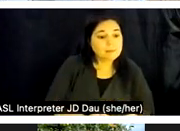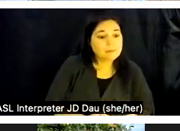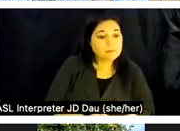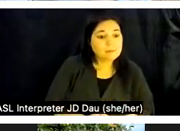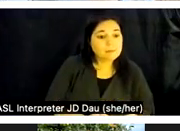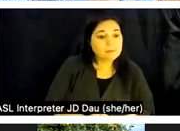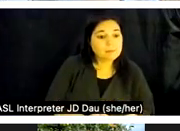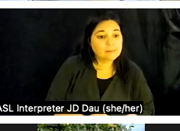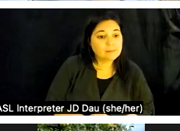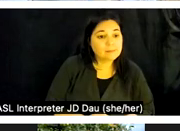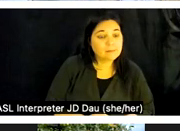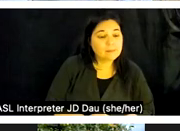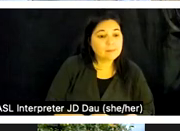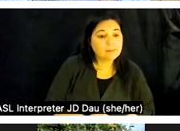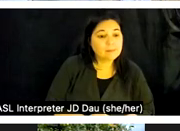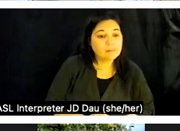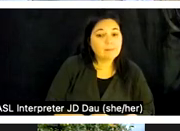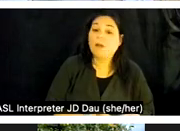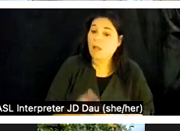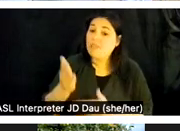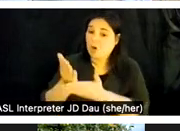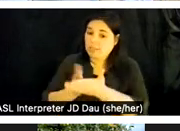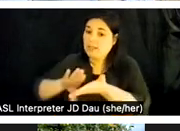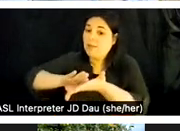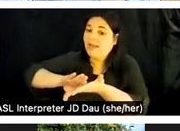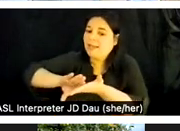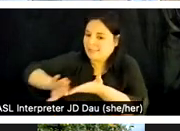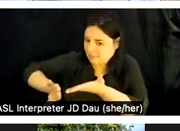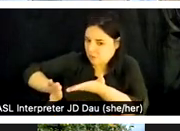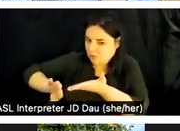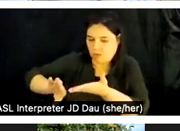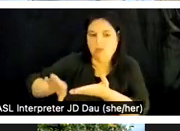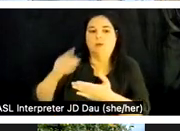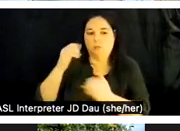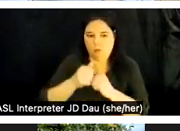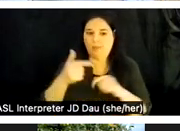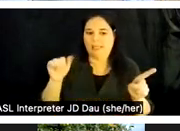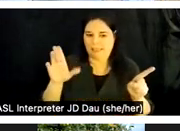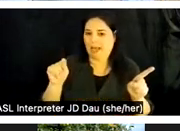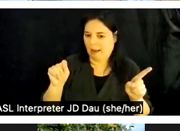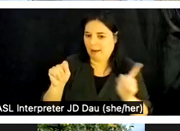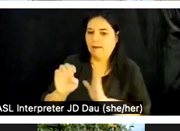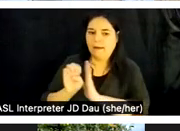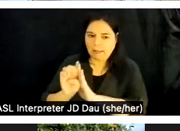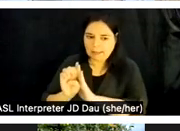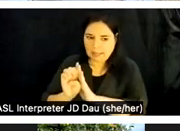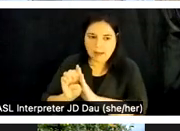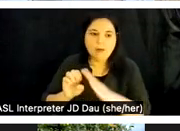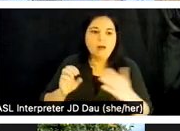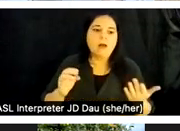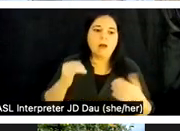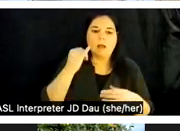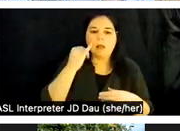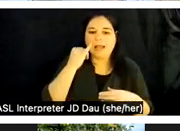So there are certain exemptions in the Fair Housing Act. So for example, sales of